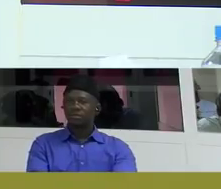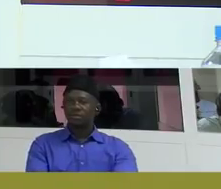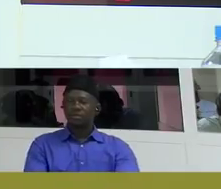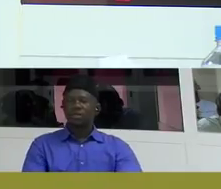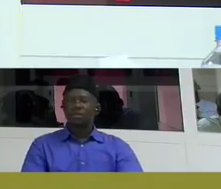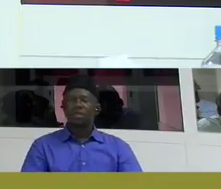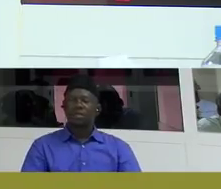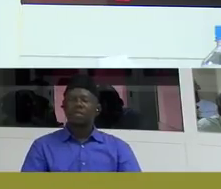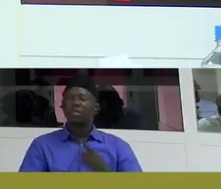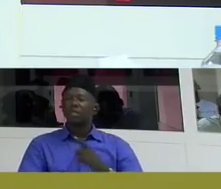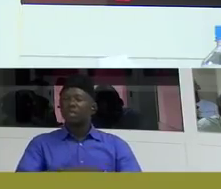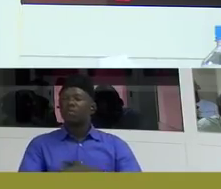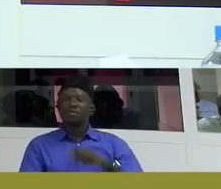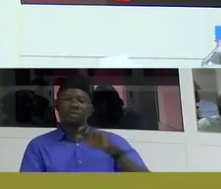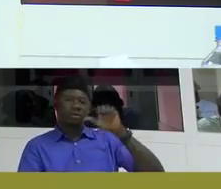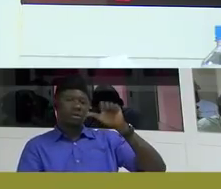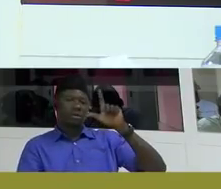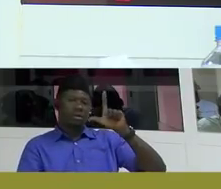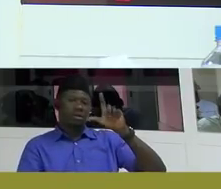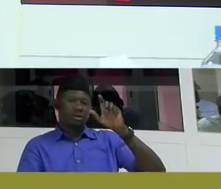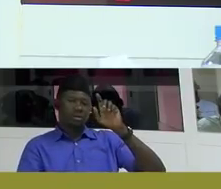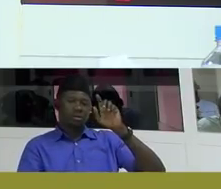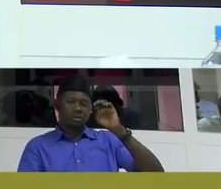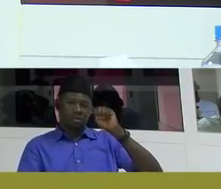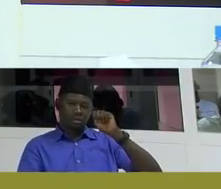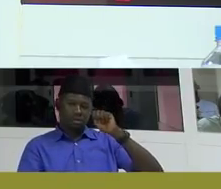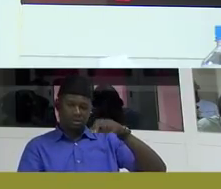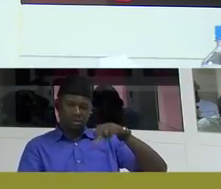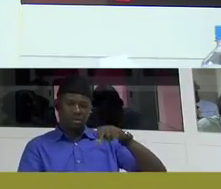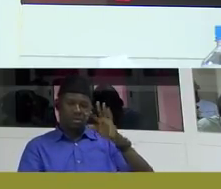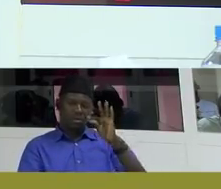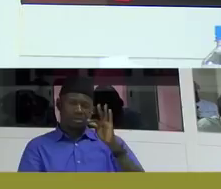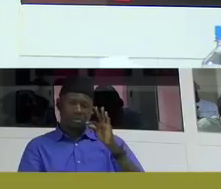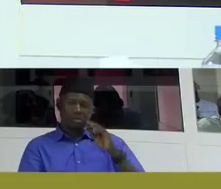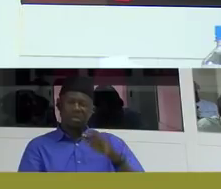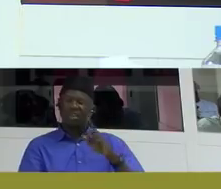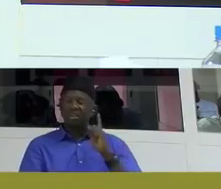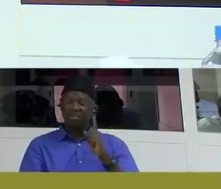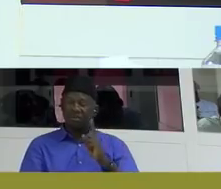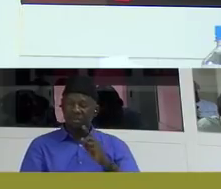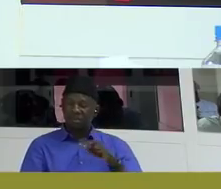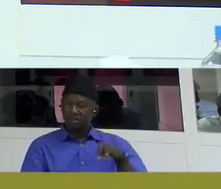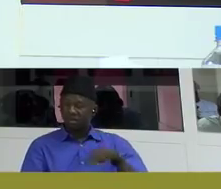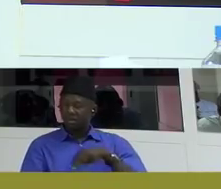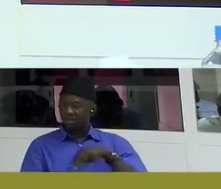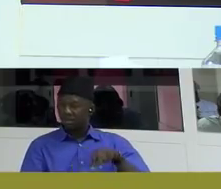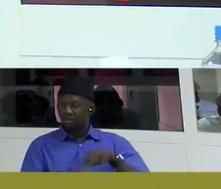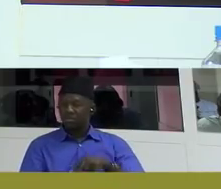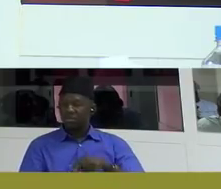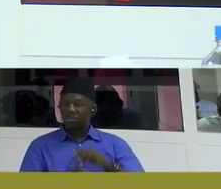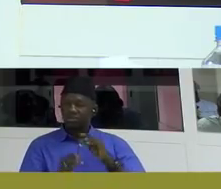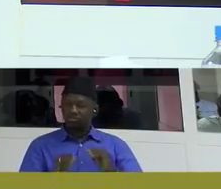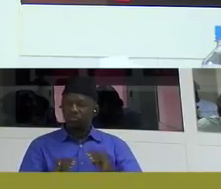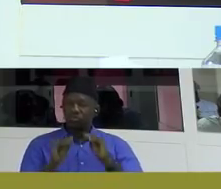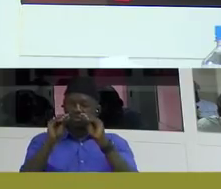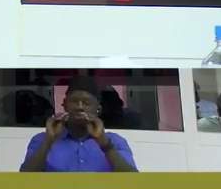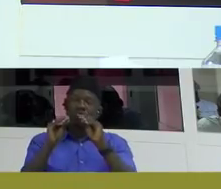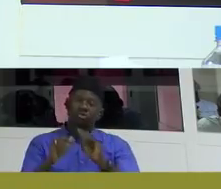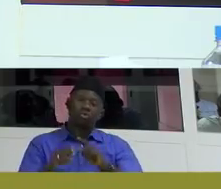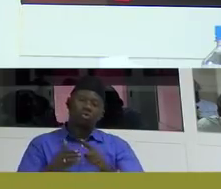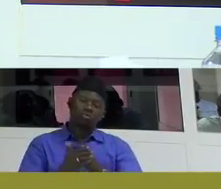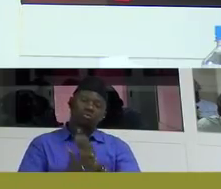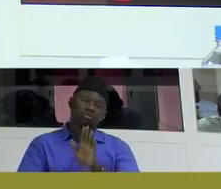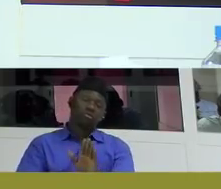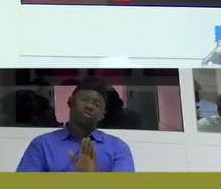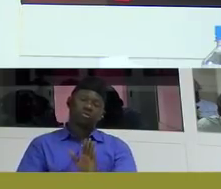Lent, even dancing is being stopped and postponed.